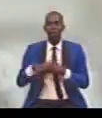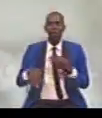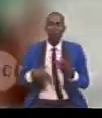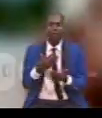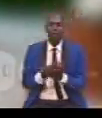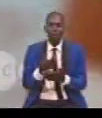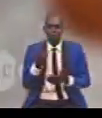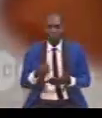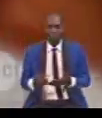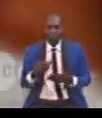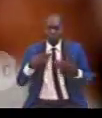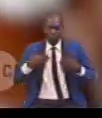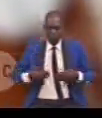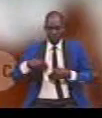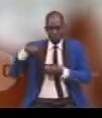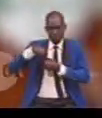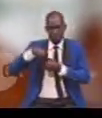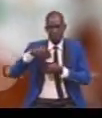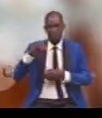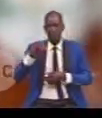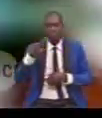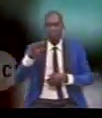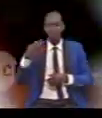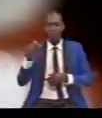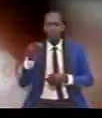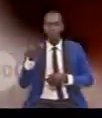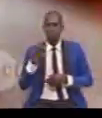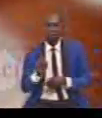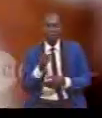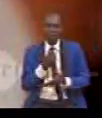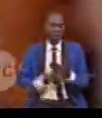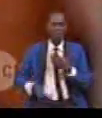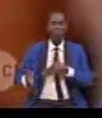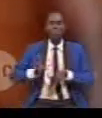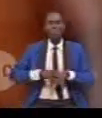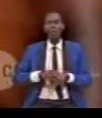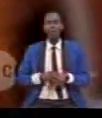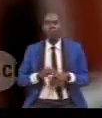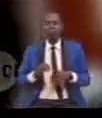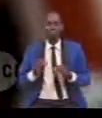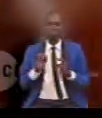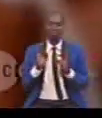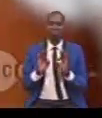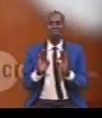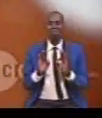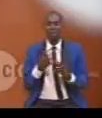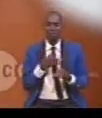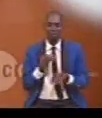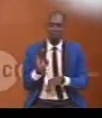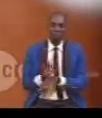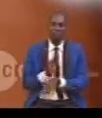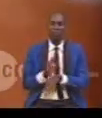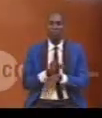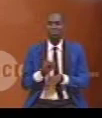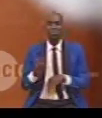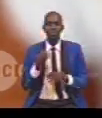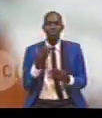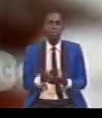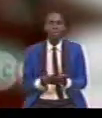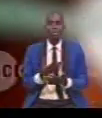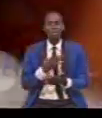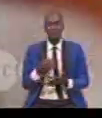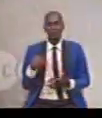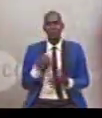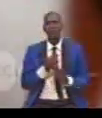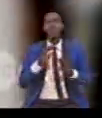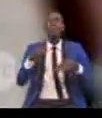organs returned back in a good shape and function. And then we give God